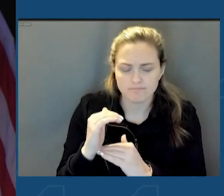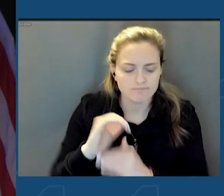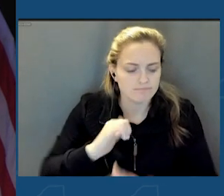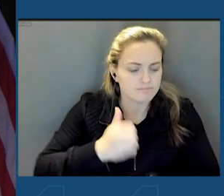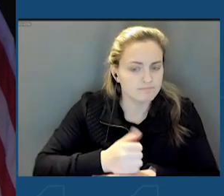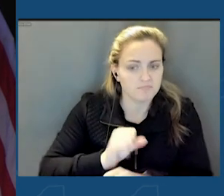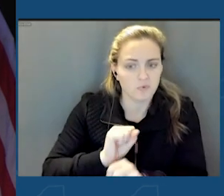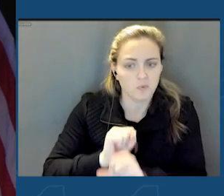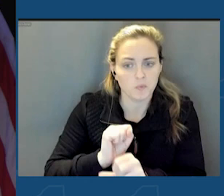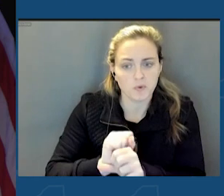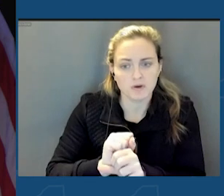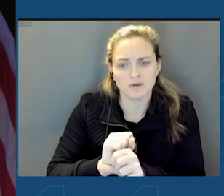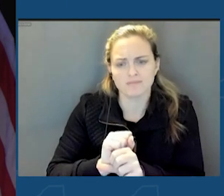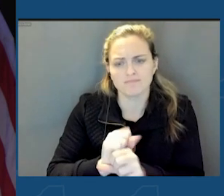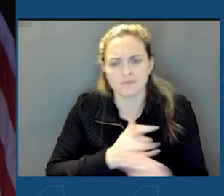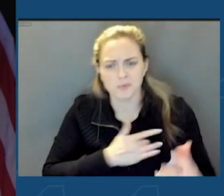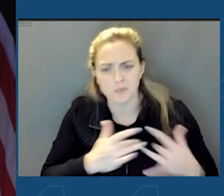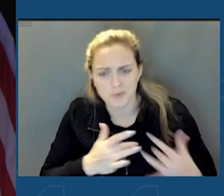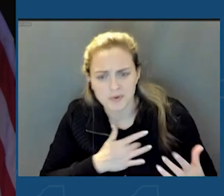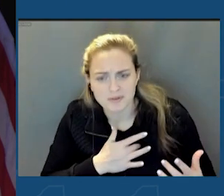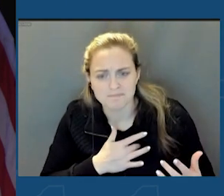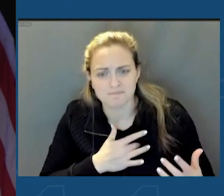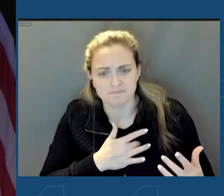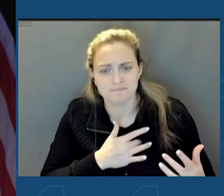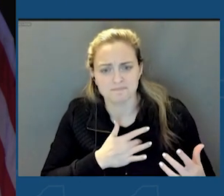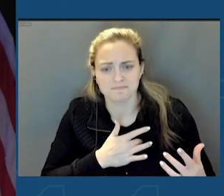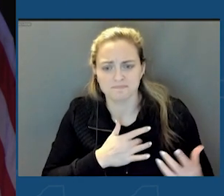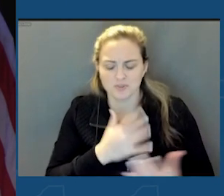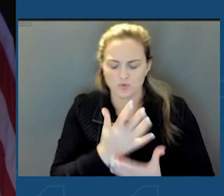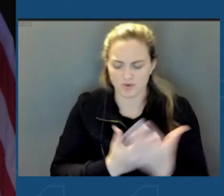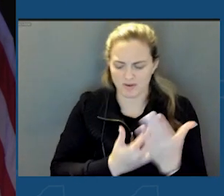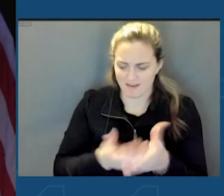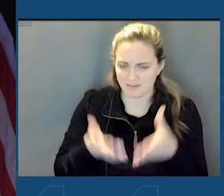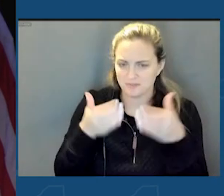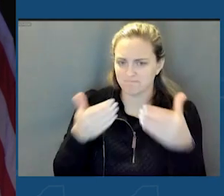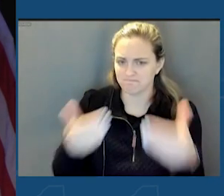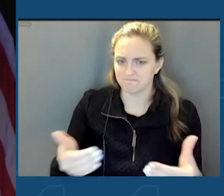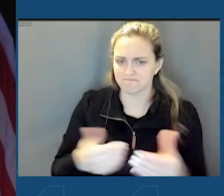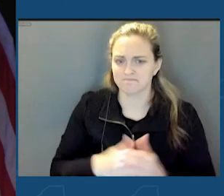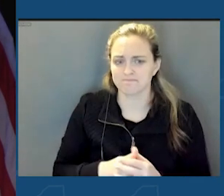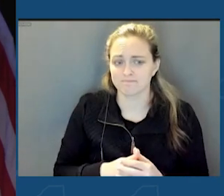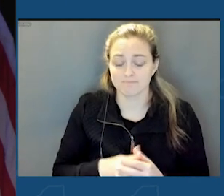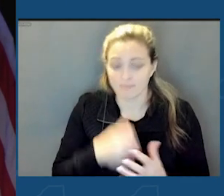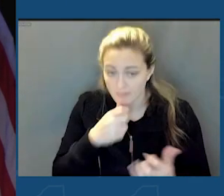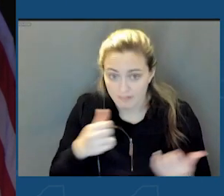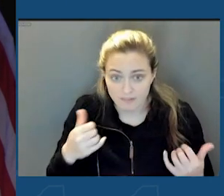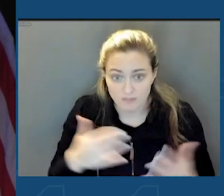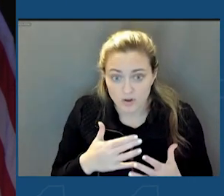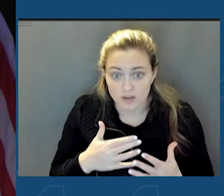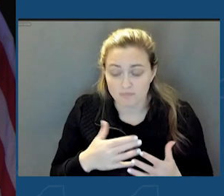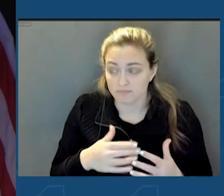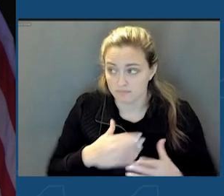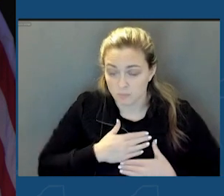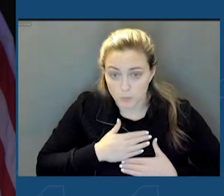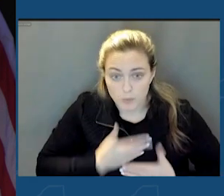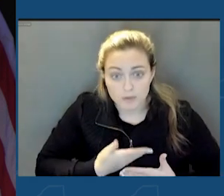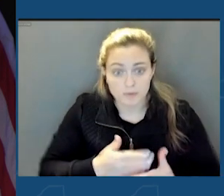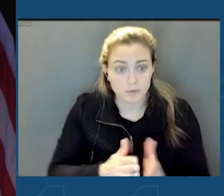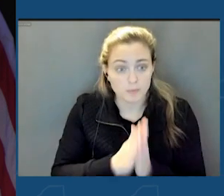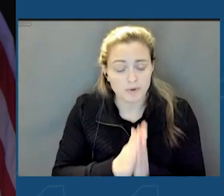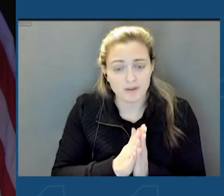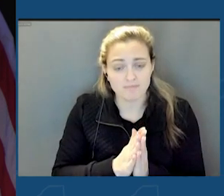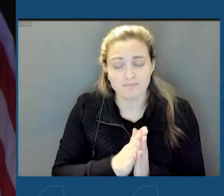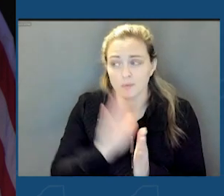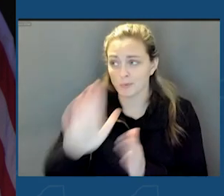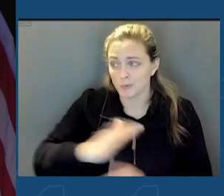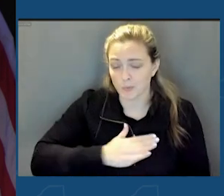work and our worry in your hands. And unafraid, dare to pray, gracious God, your will